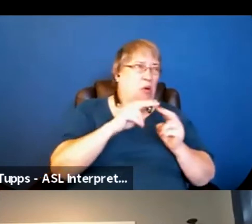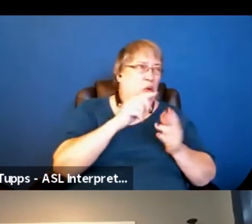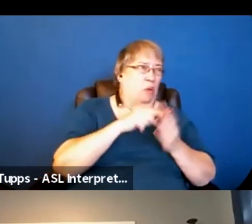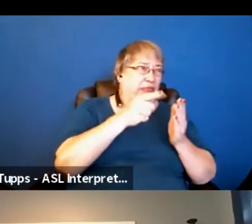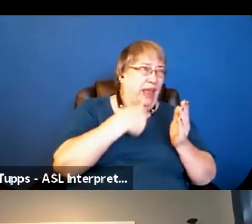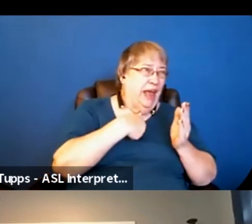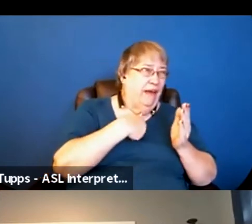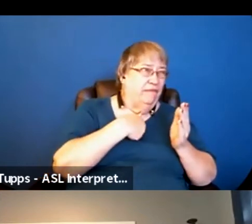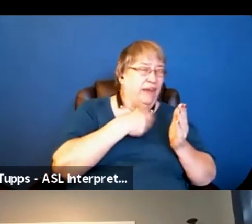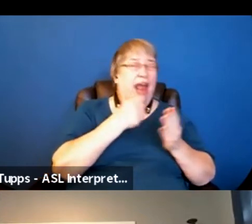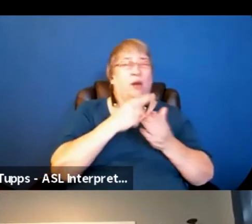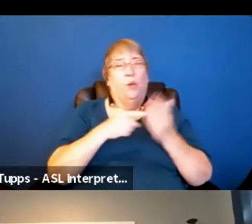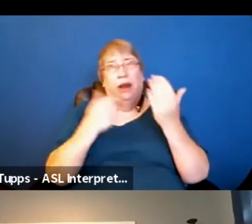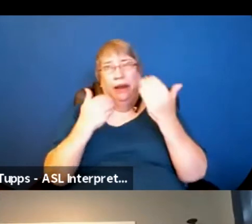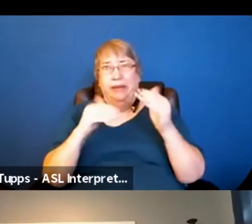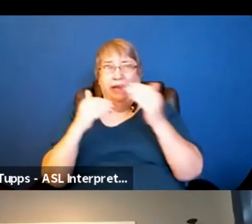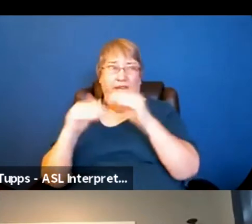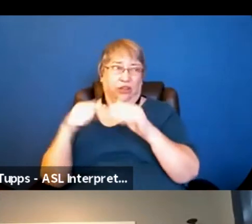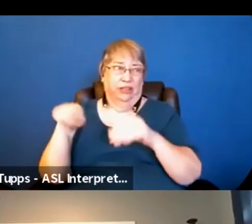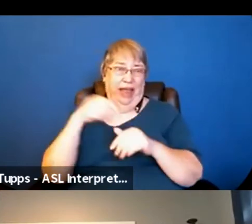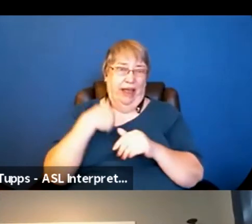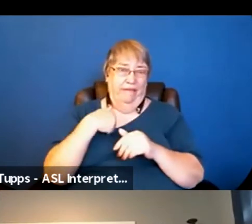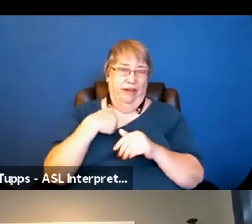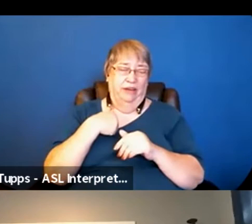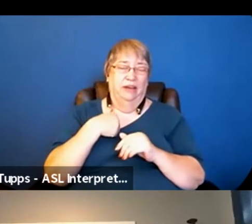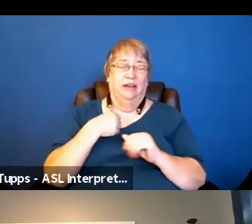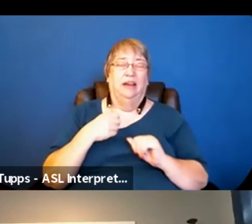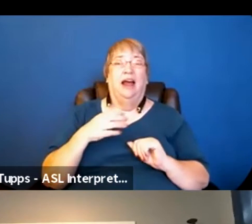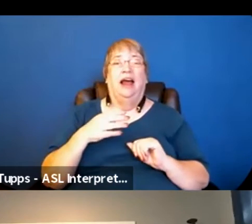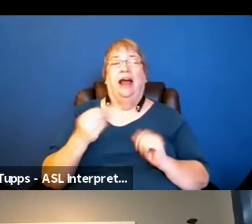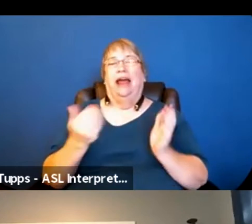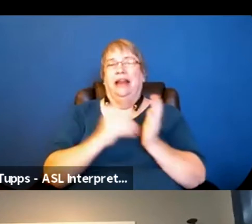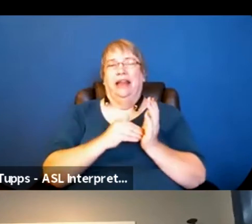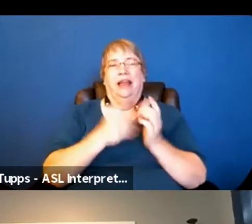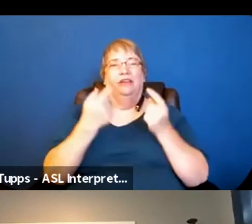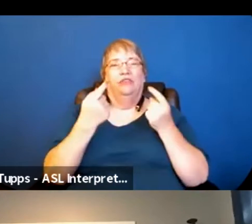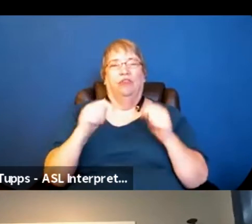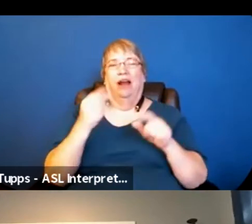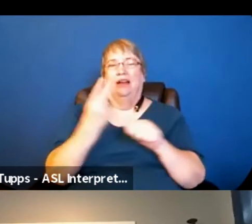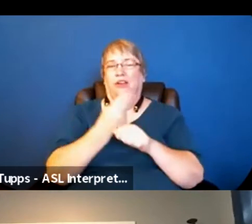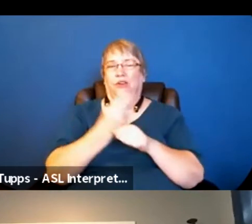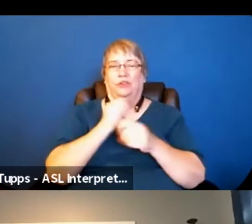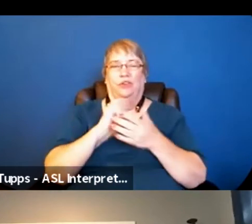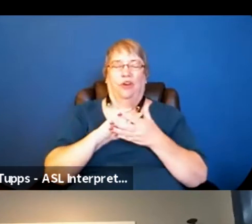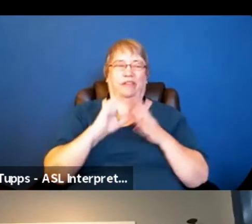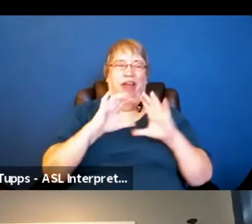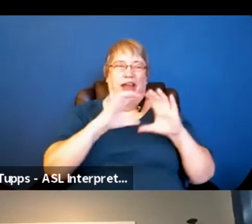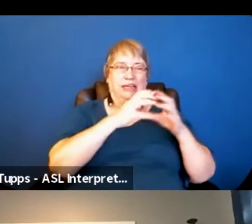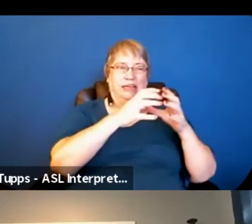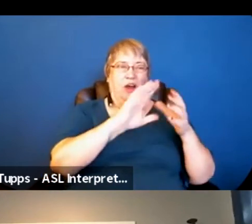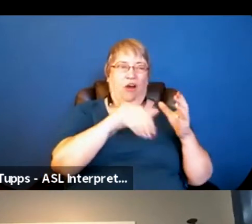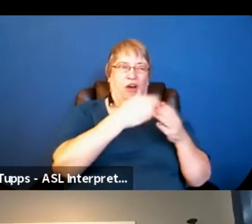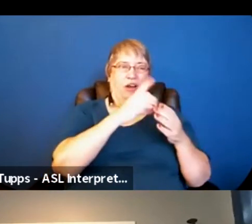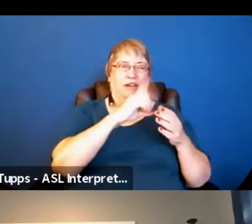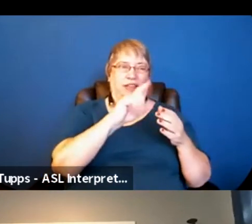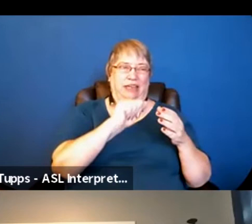are. So, you know, and again, trying to use those 3 buckets, right? So organizing the data in that way.